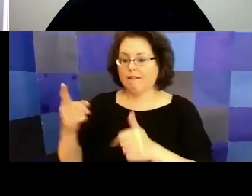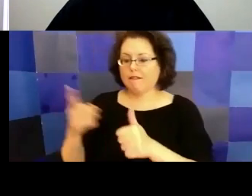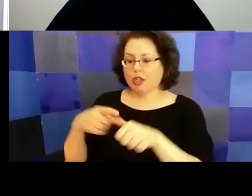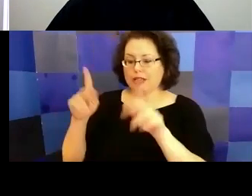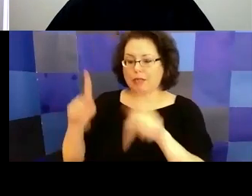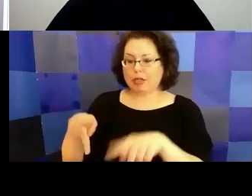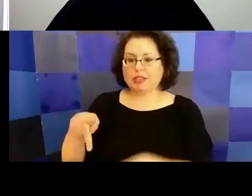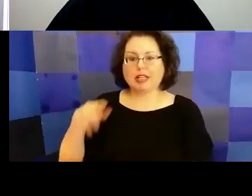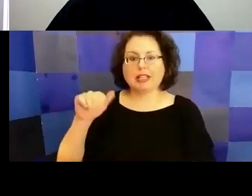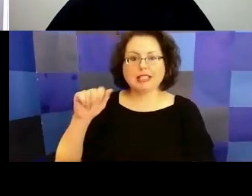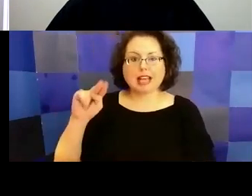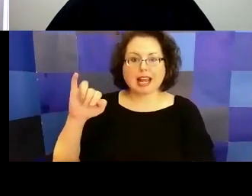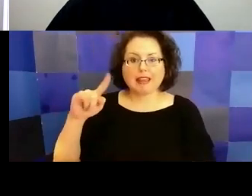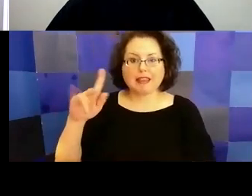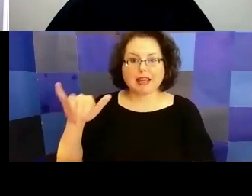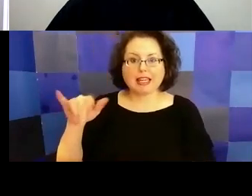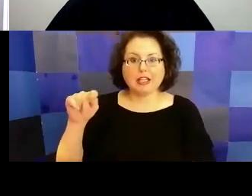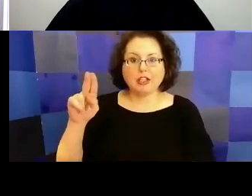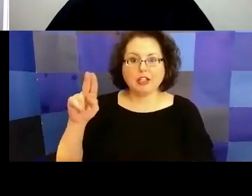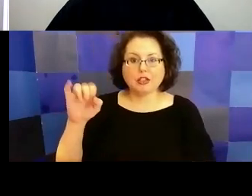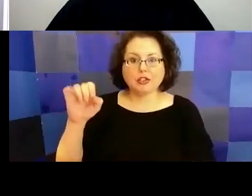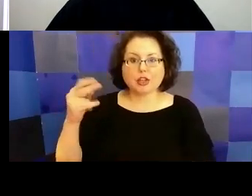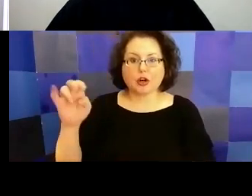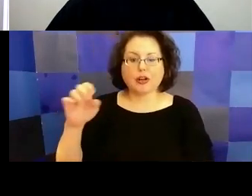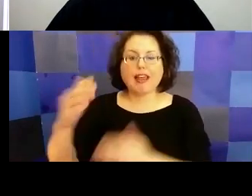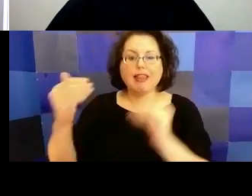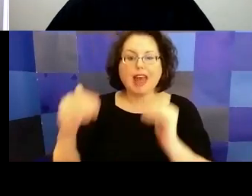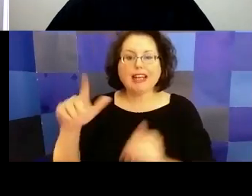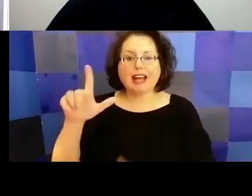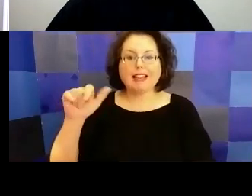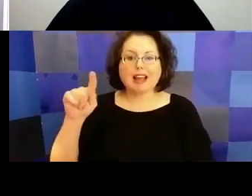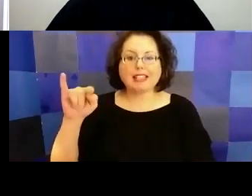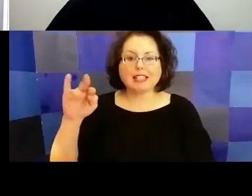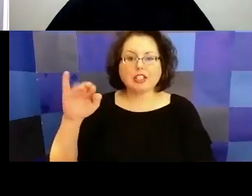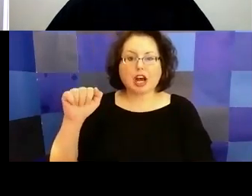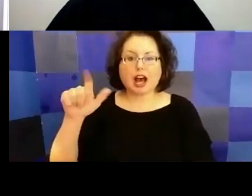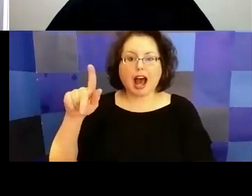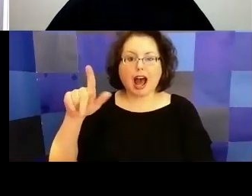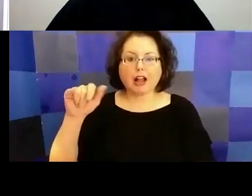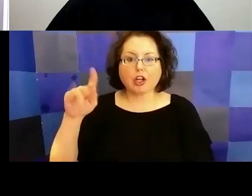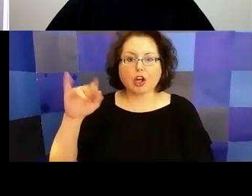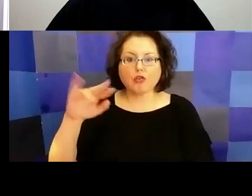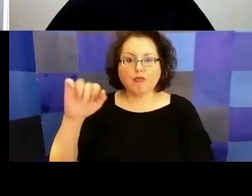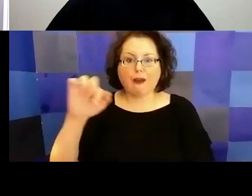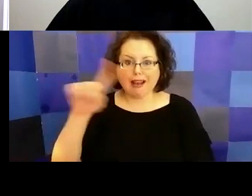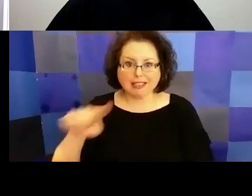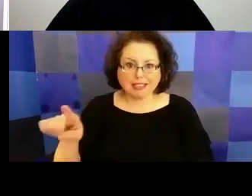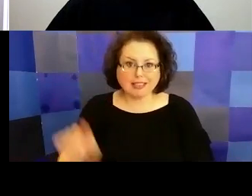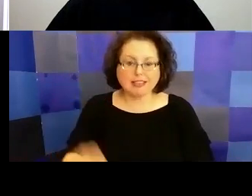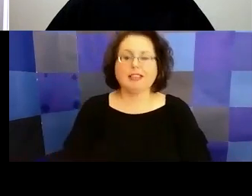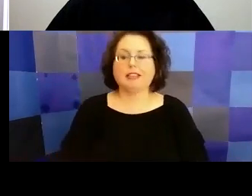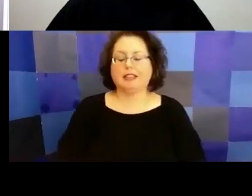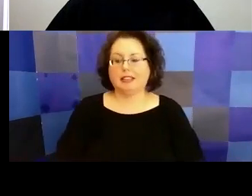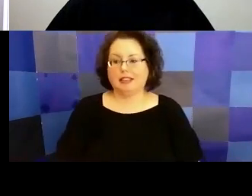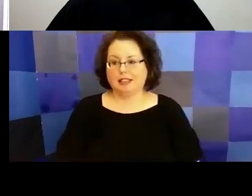is Anthony Tassone, followed by Leticia Alcaraz. Thank you.